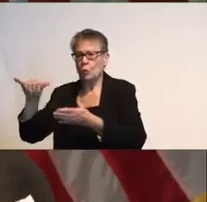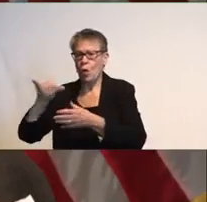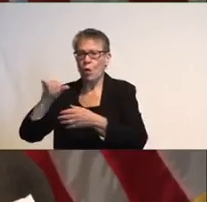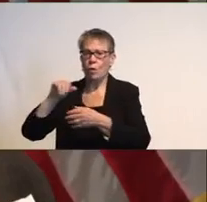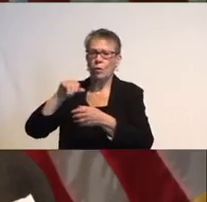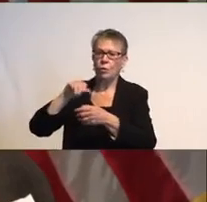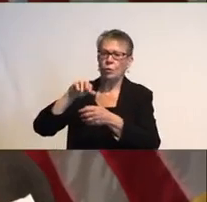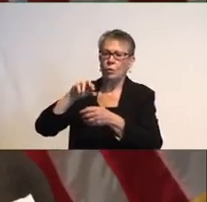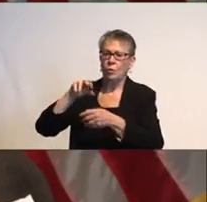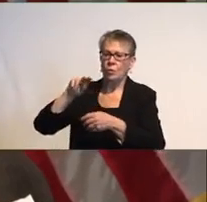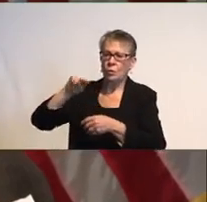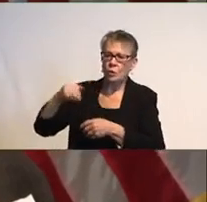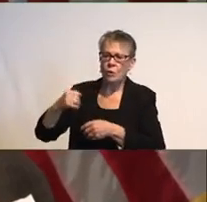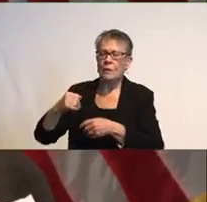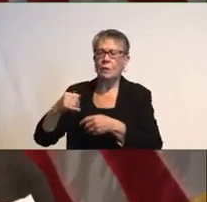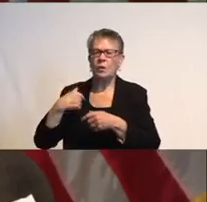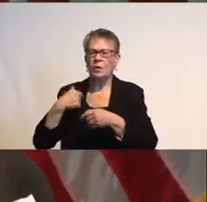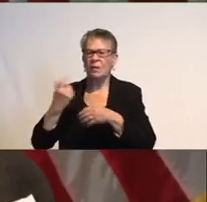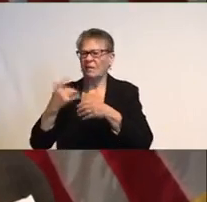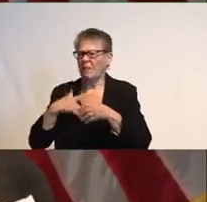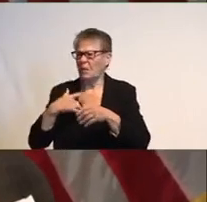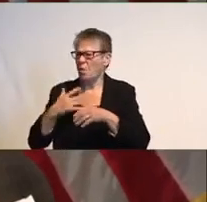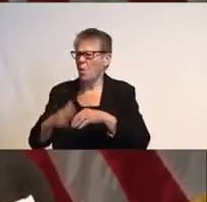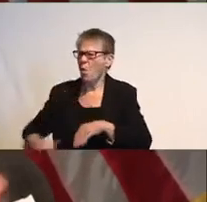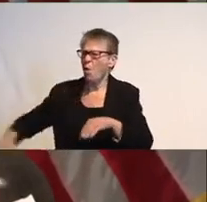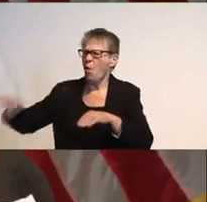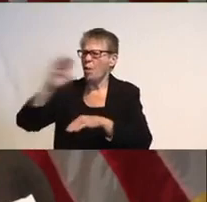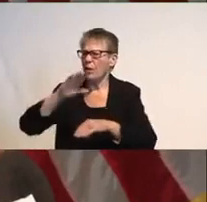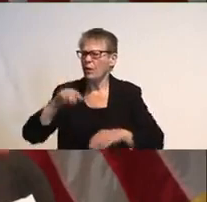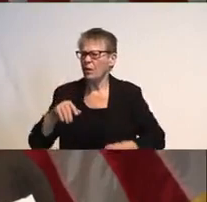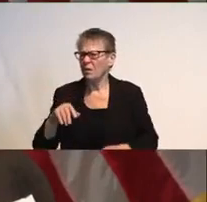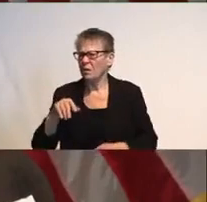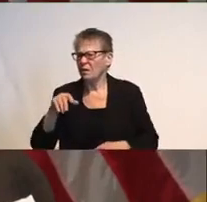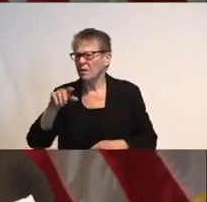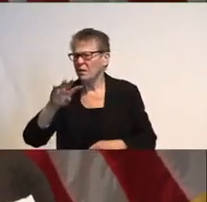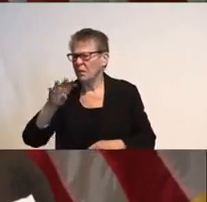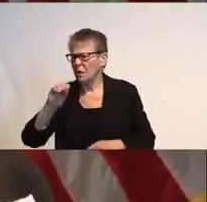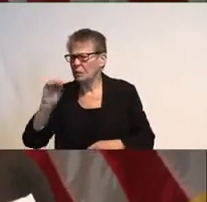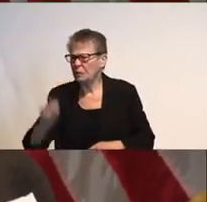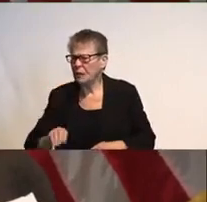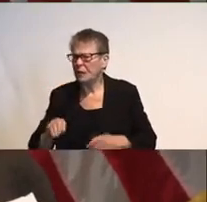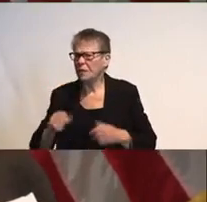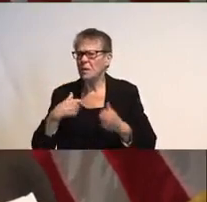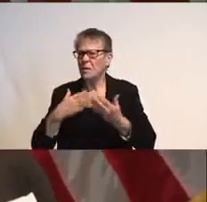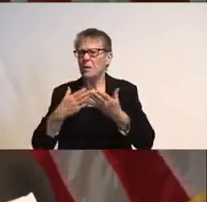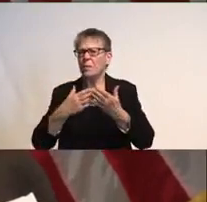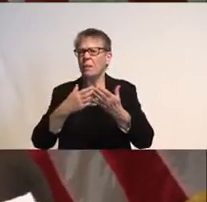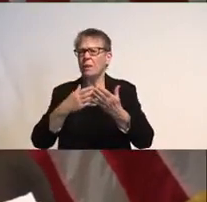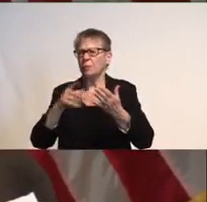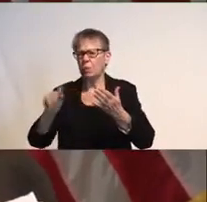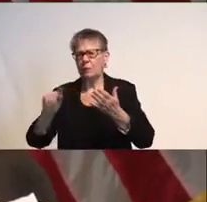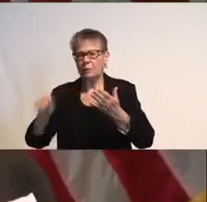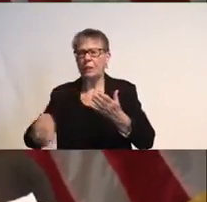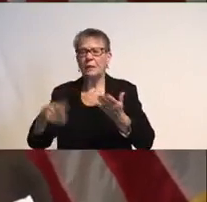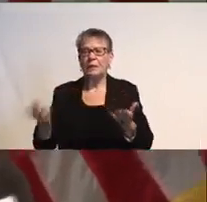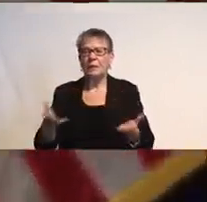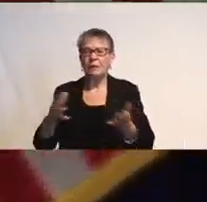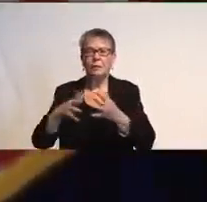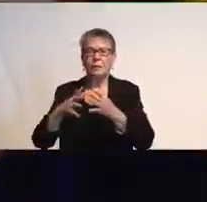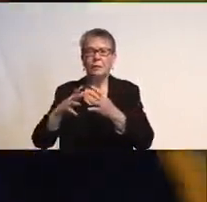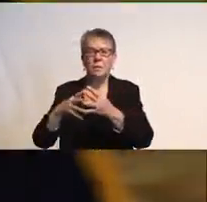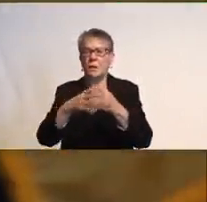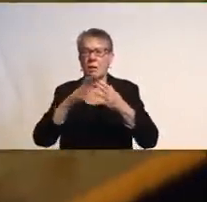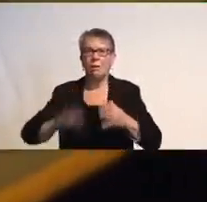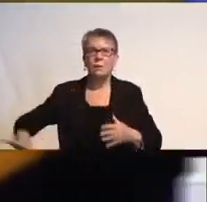but nationally it's projected at about 3%. So it's increasing. It's only going up, Mike, would be